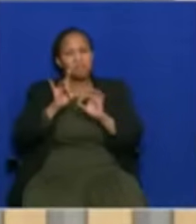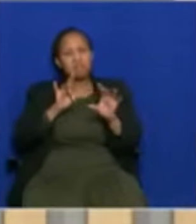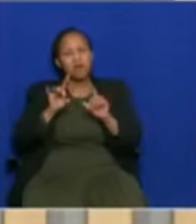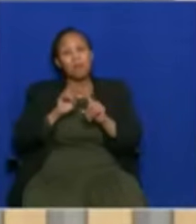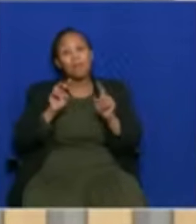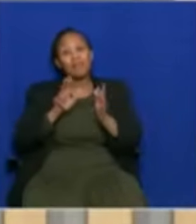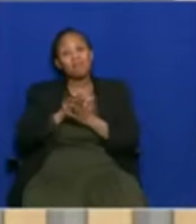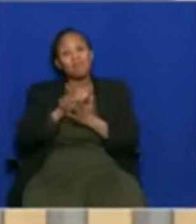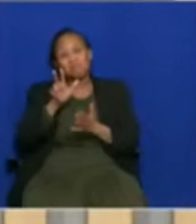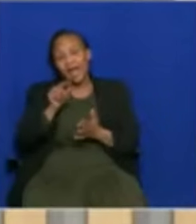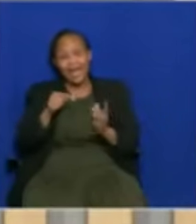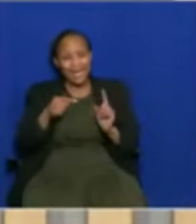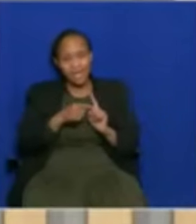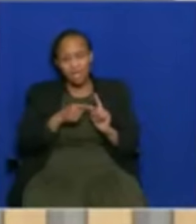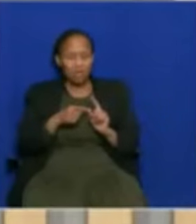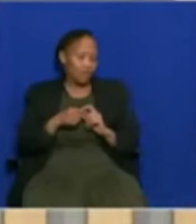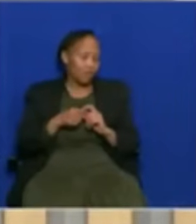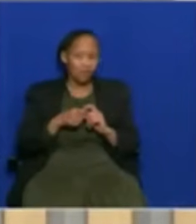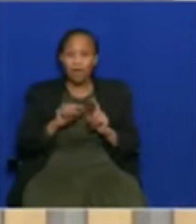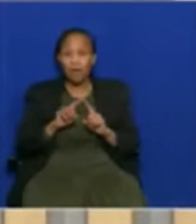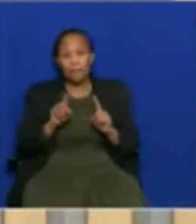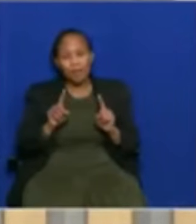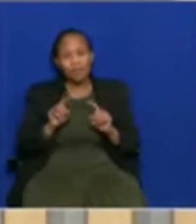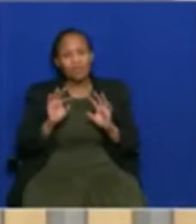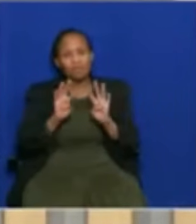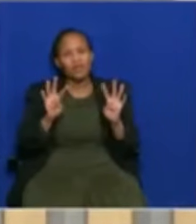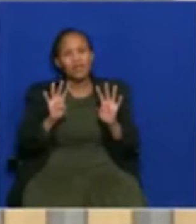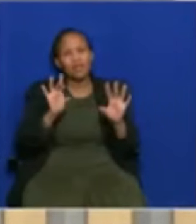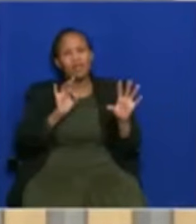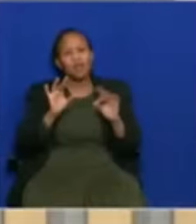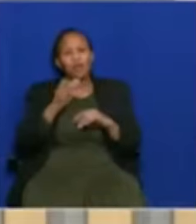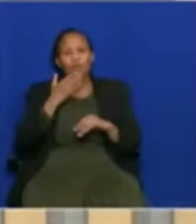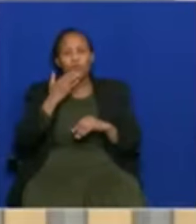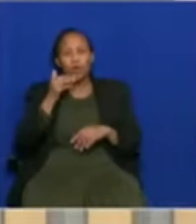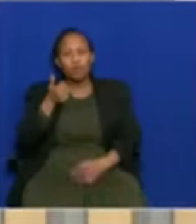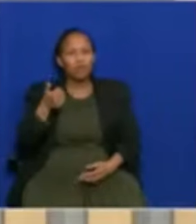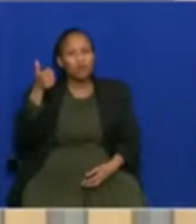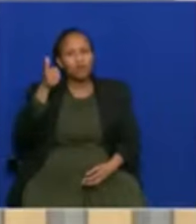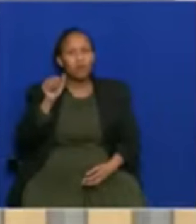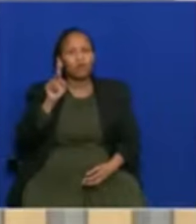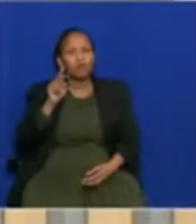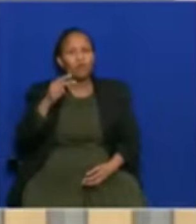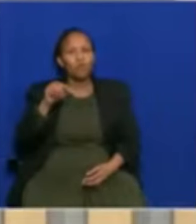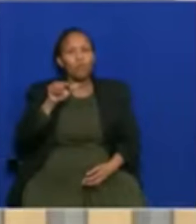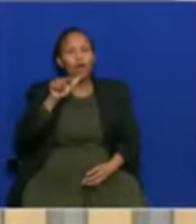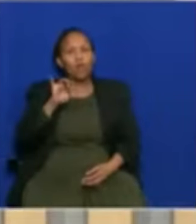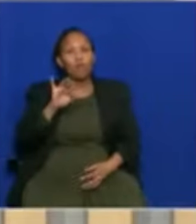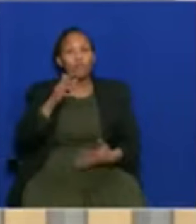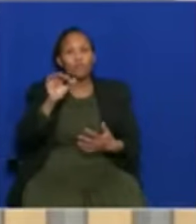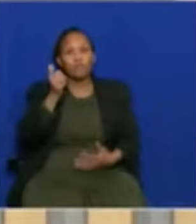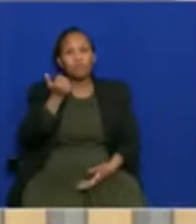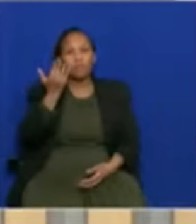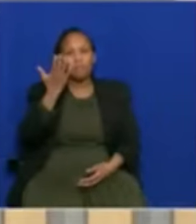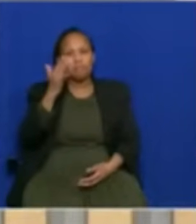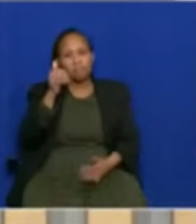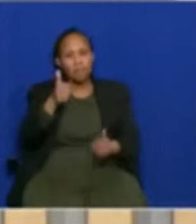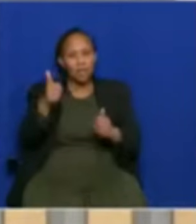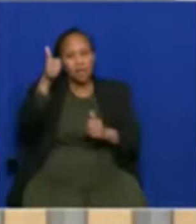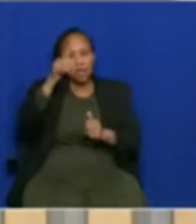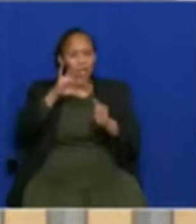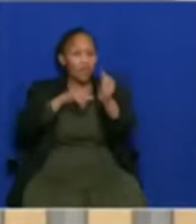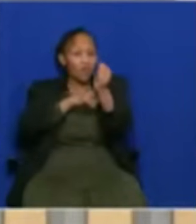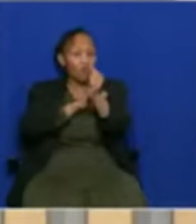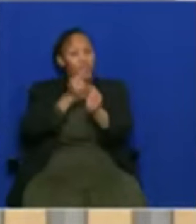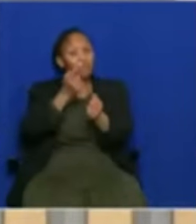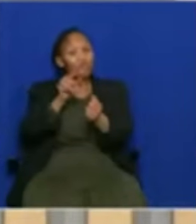panel was selected by General Kumalo, sent to approval for Head Office, because he cannot sit or